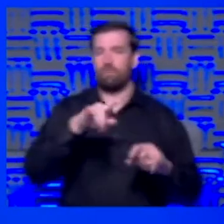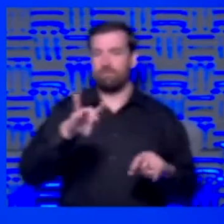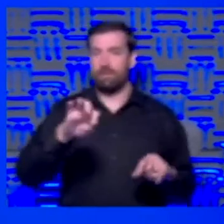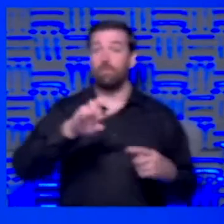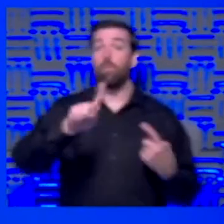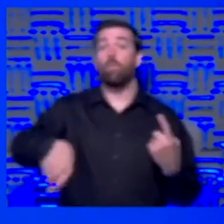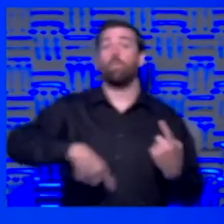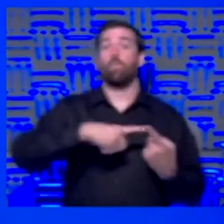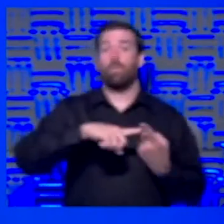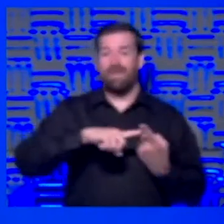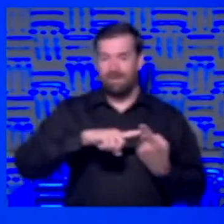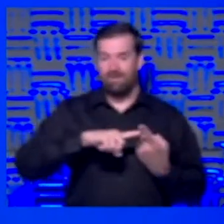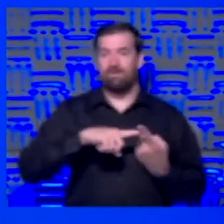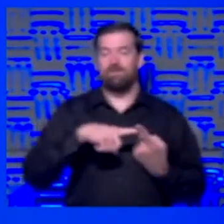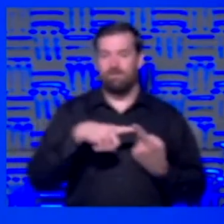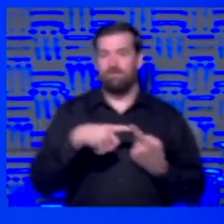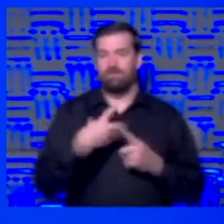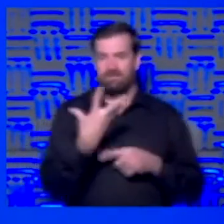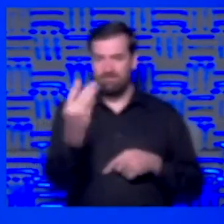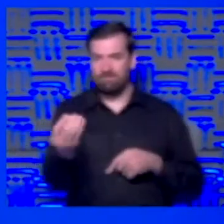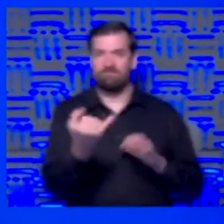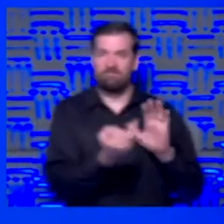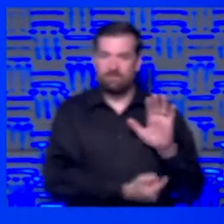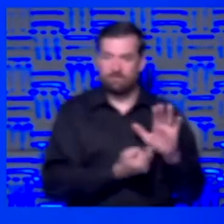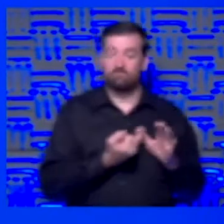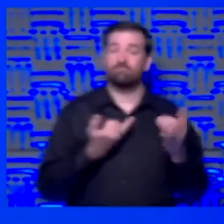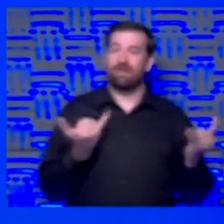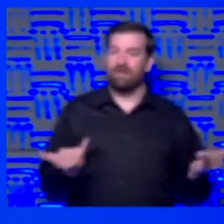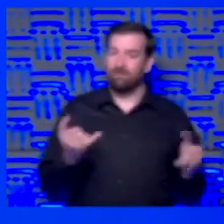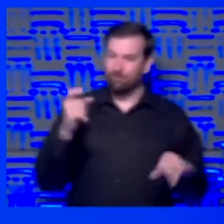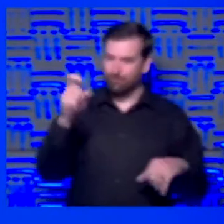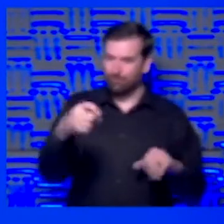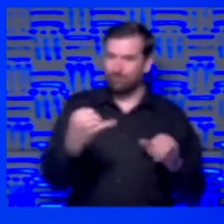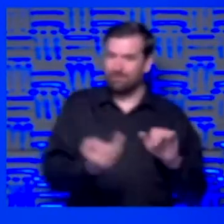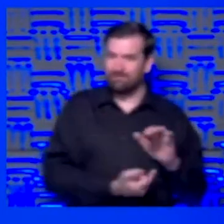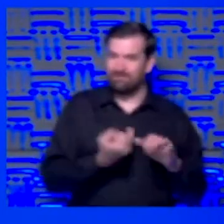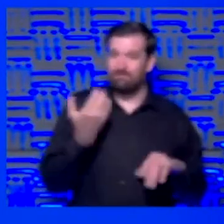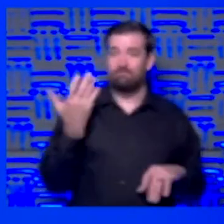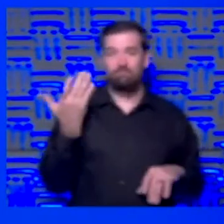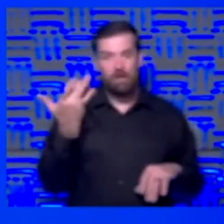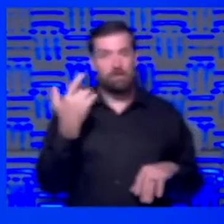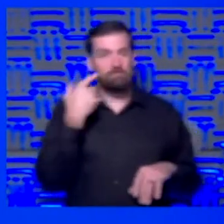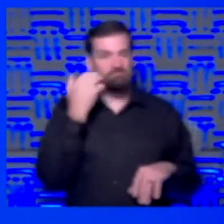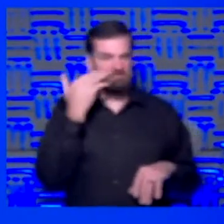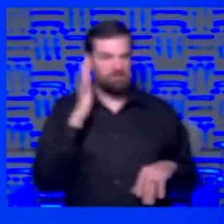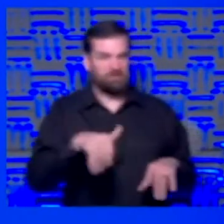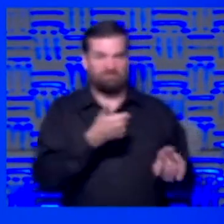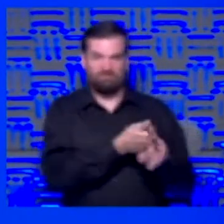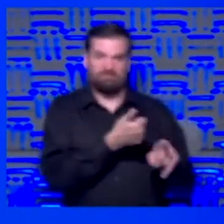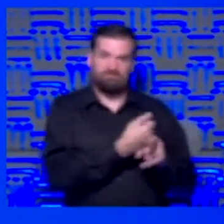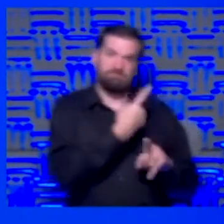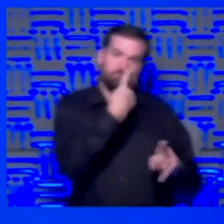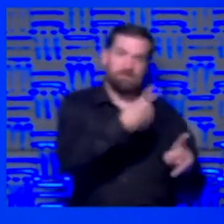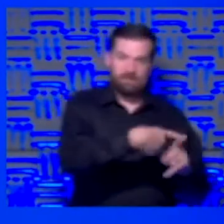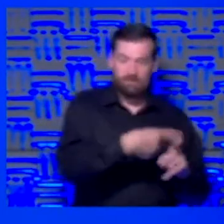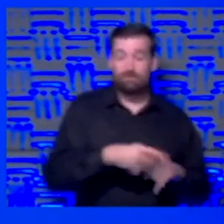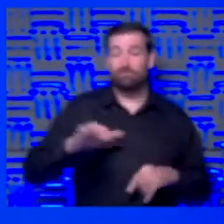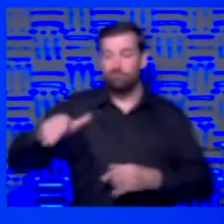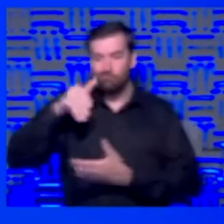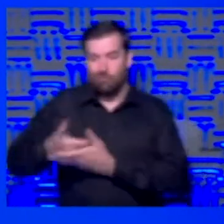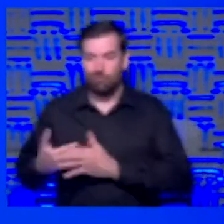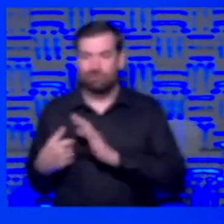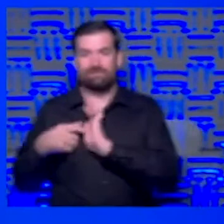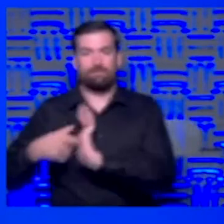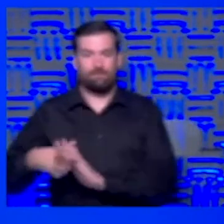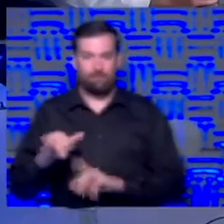on when you can come out of isolation. Right now, you should probably be isolated because of, We know that you're positive and you have symptoms and your daughter has symptoms